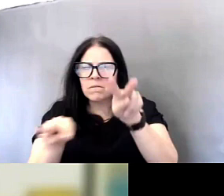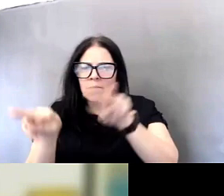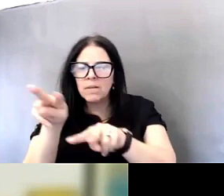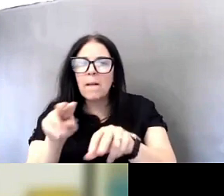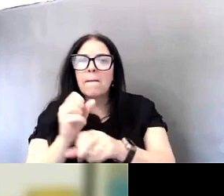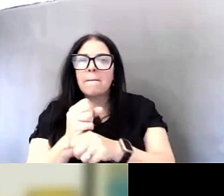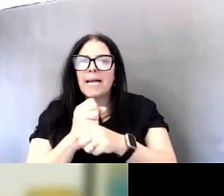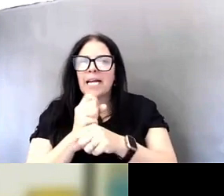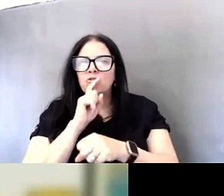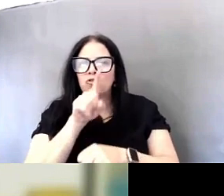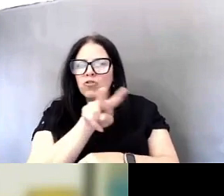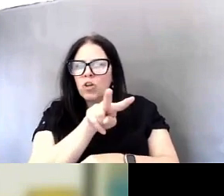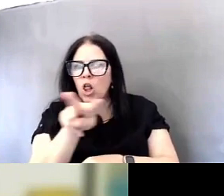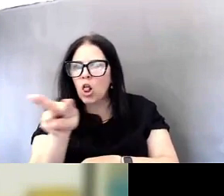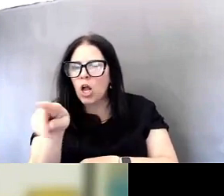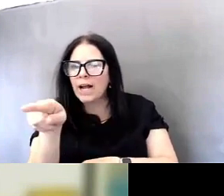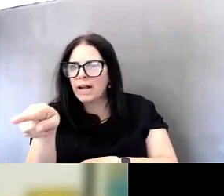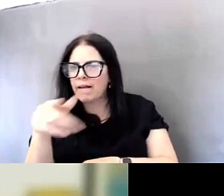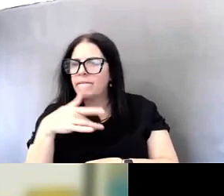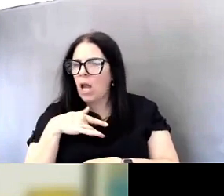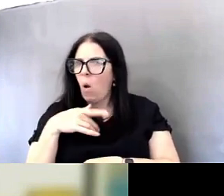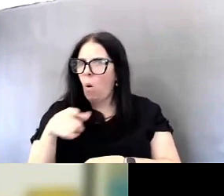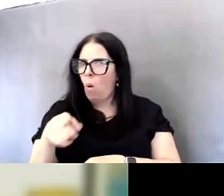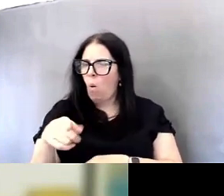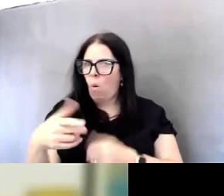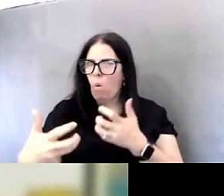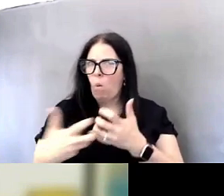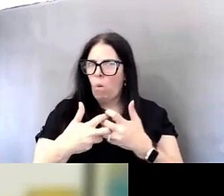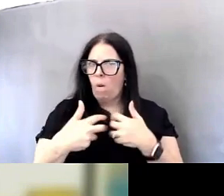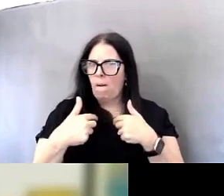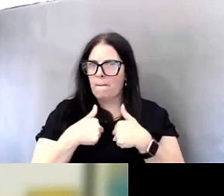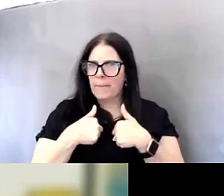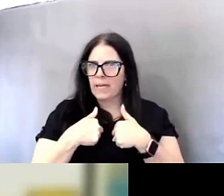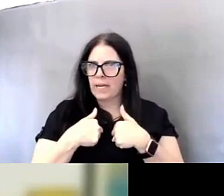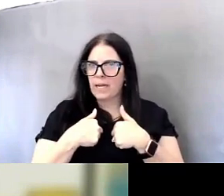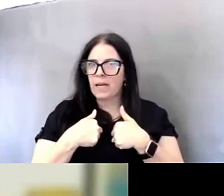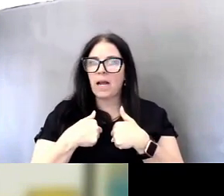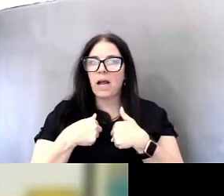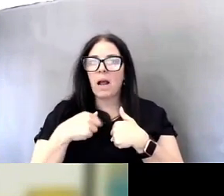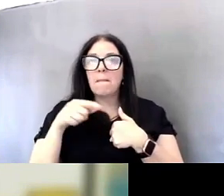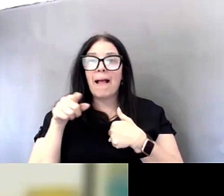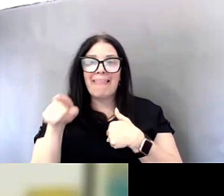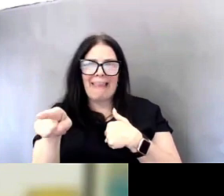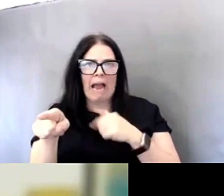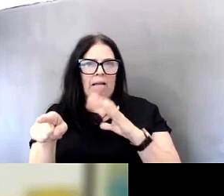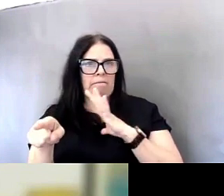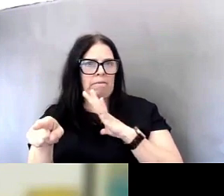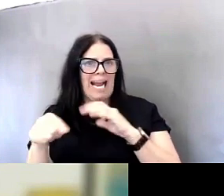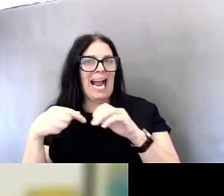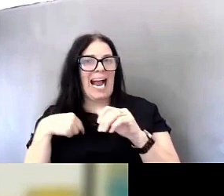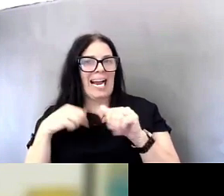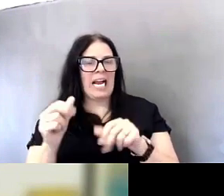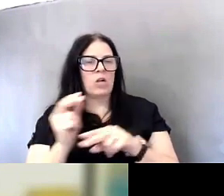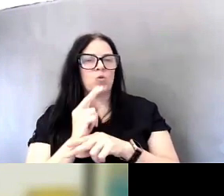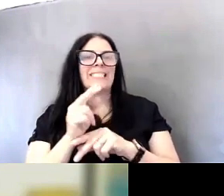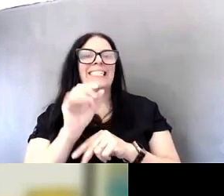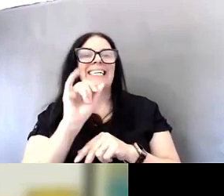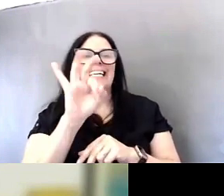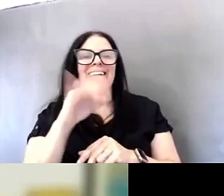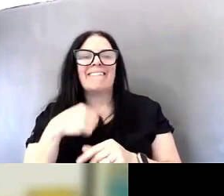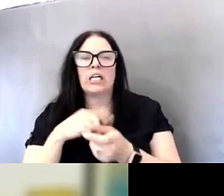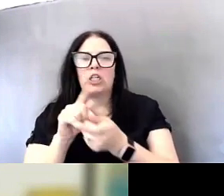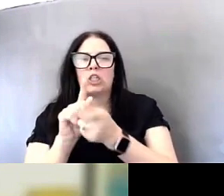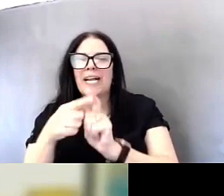the resources that almost work for you, but could work better if they were modified. And we will have a question around that a